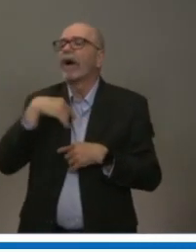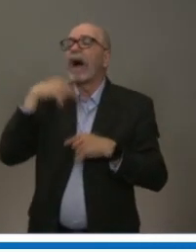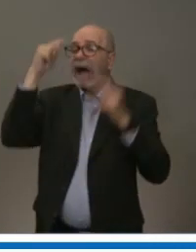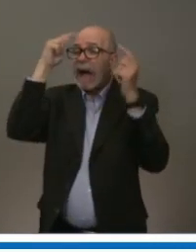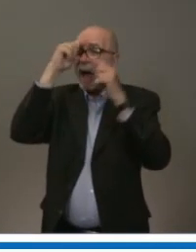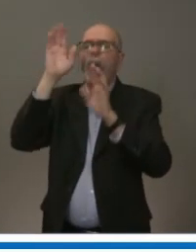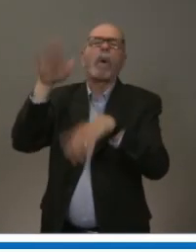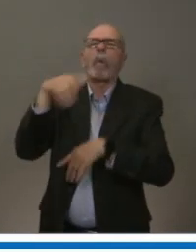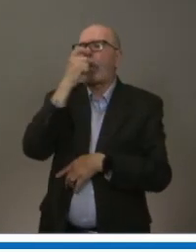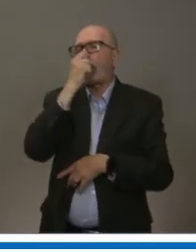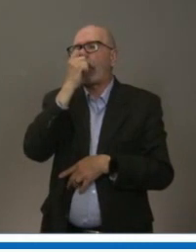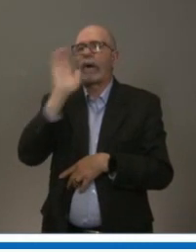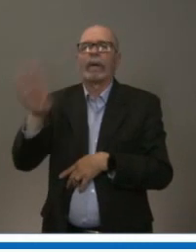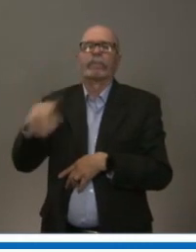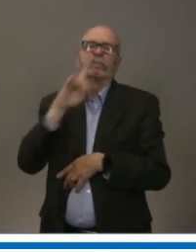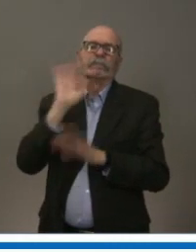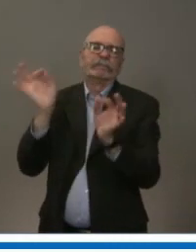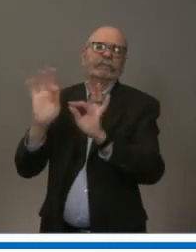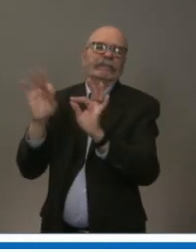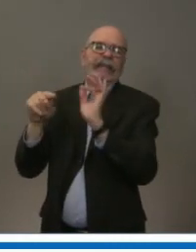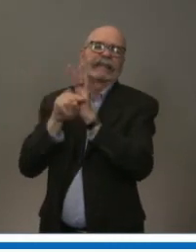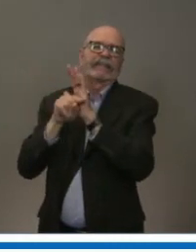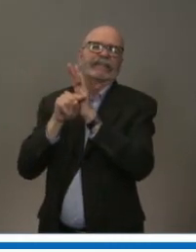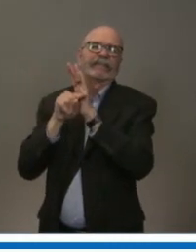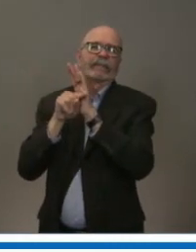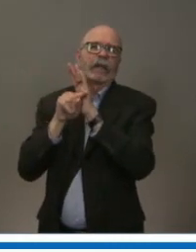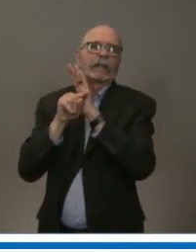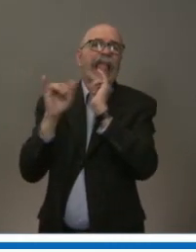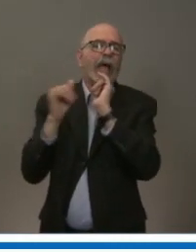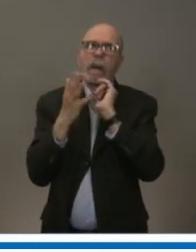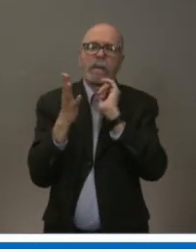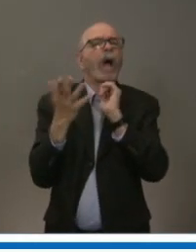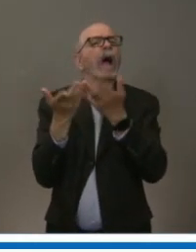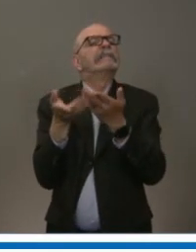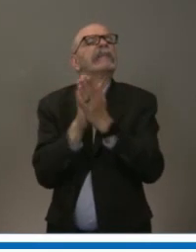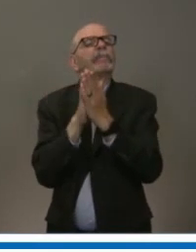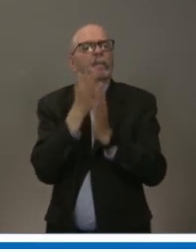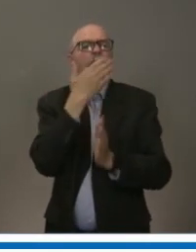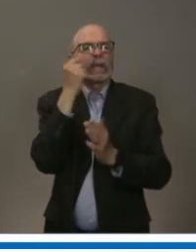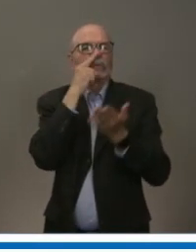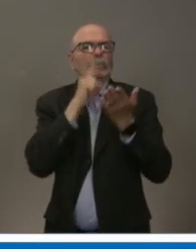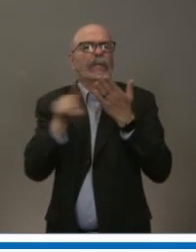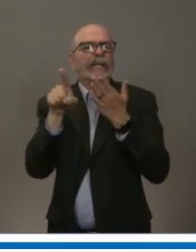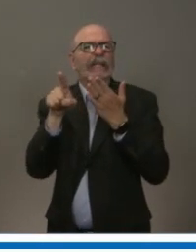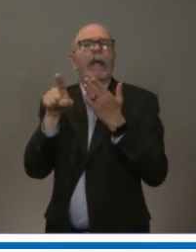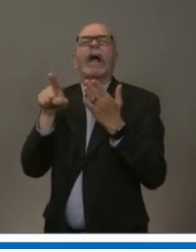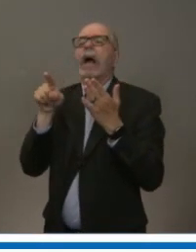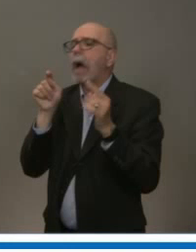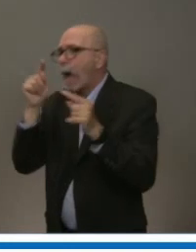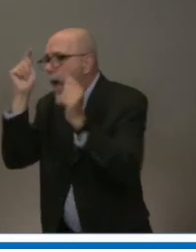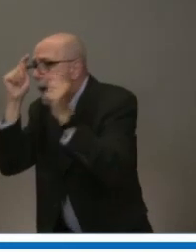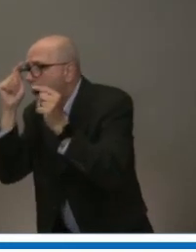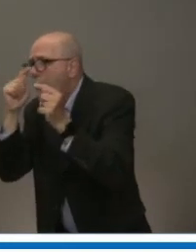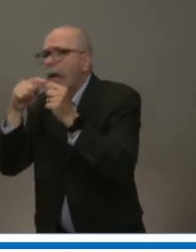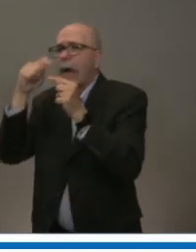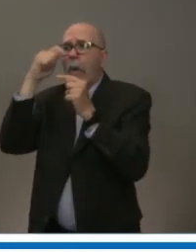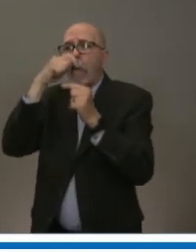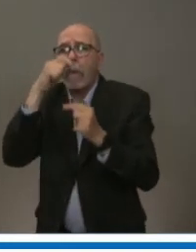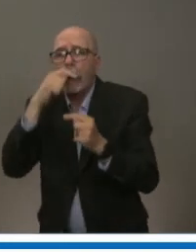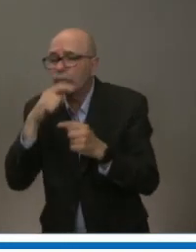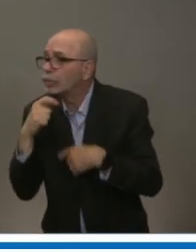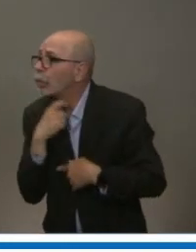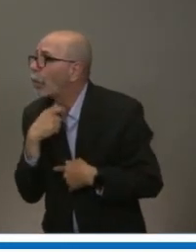that we provide access to testing to those individuals to get the ones who may actually be COVID. So the